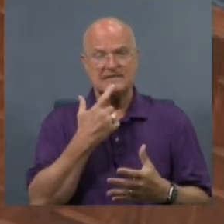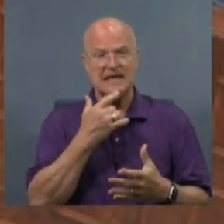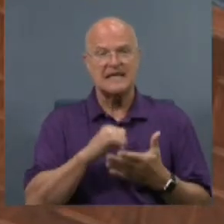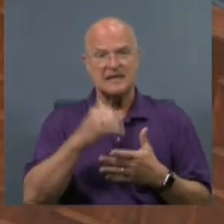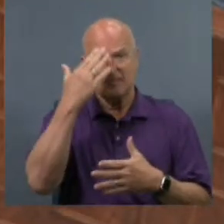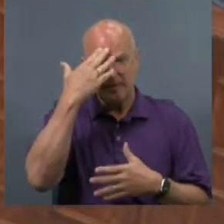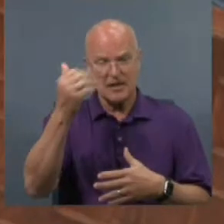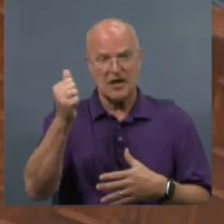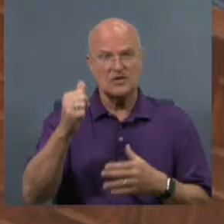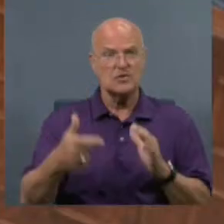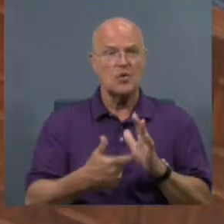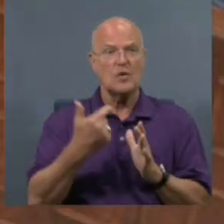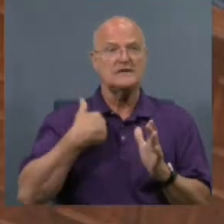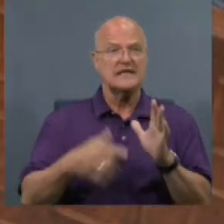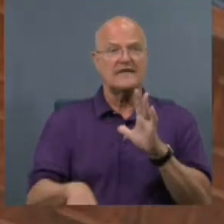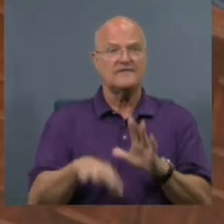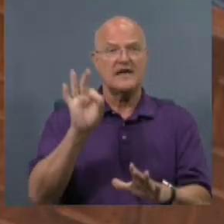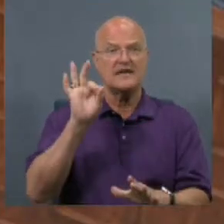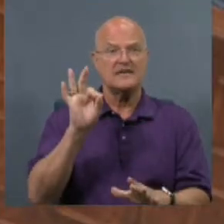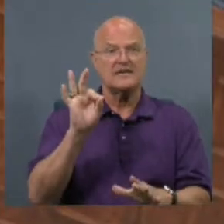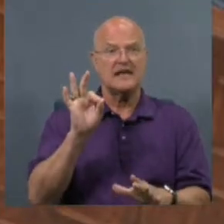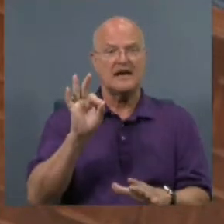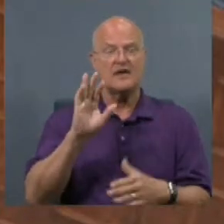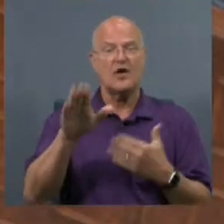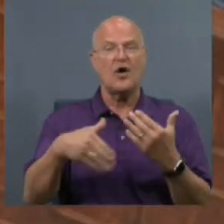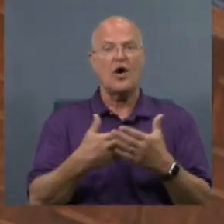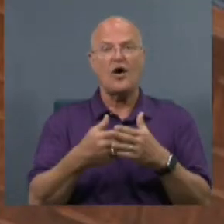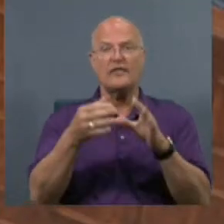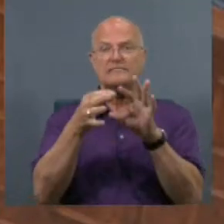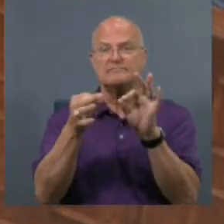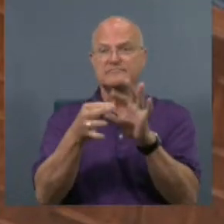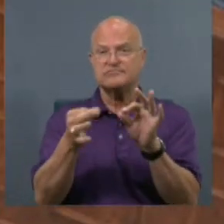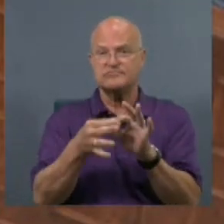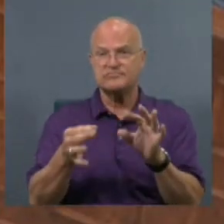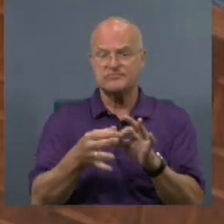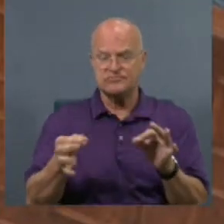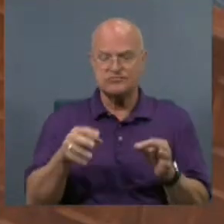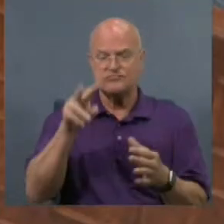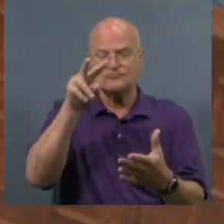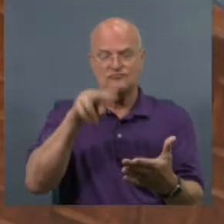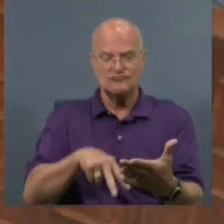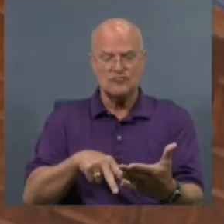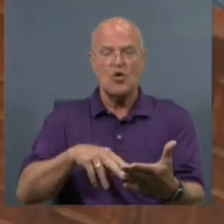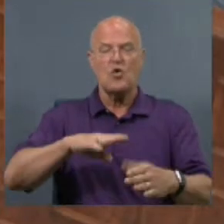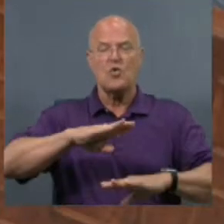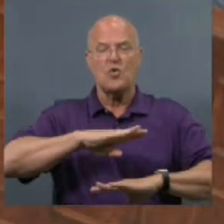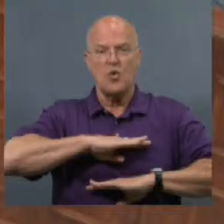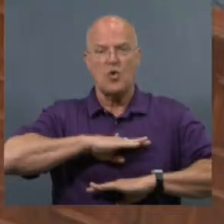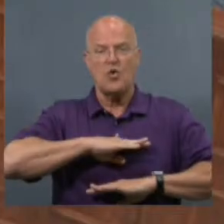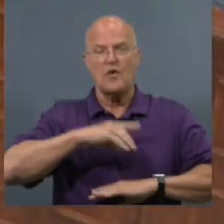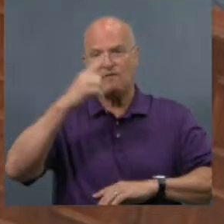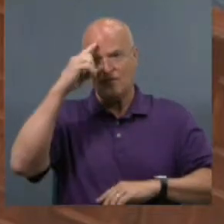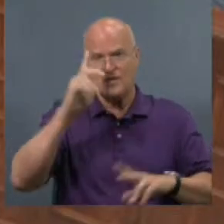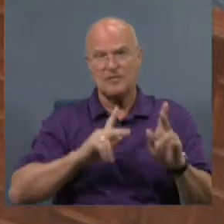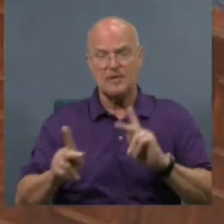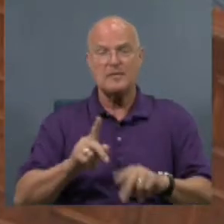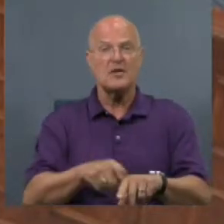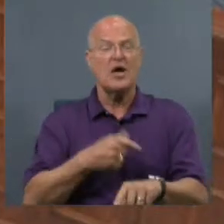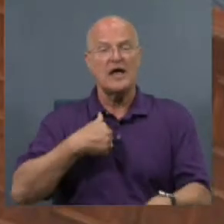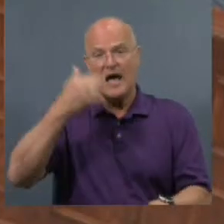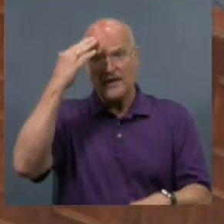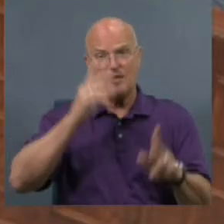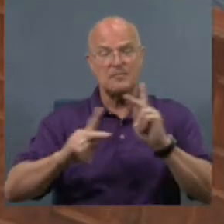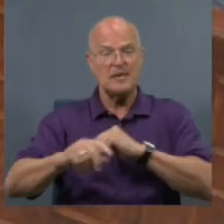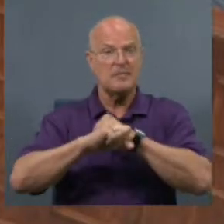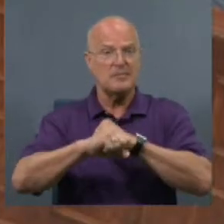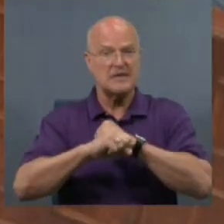is because once I found out just all the details, that made me feel more comfortable for the people. As long as I know the people